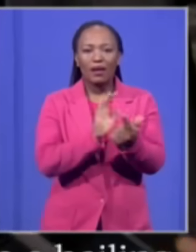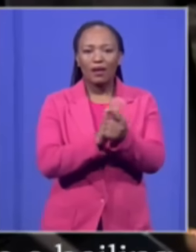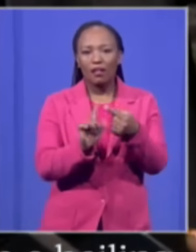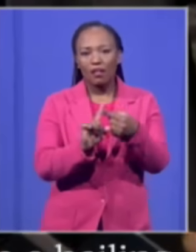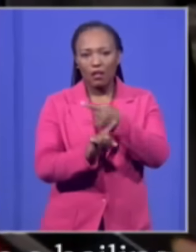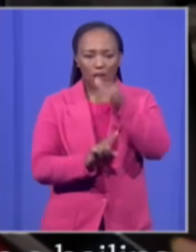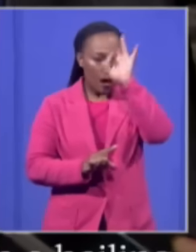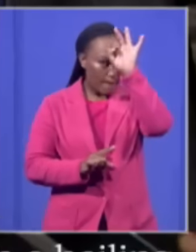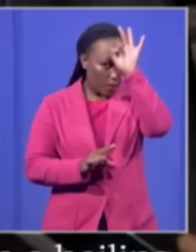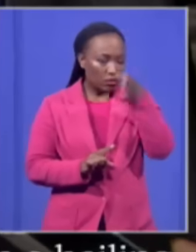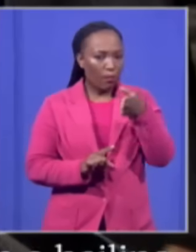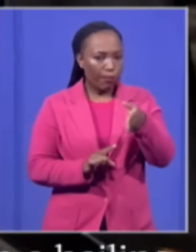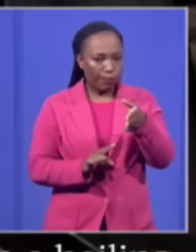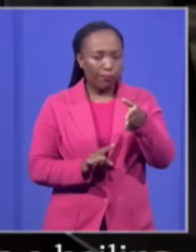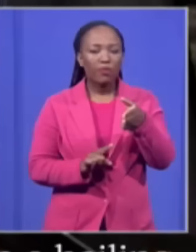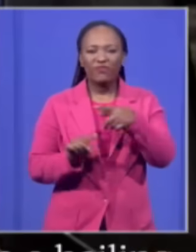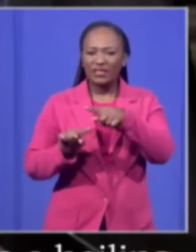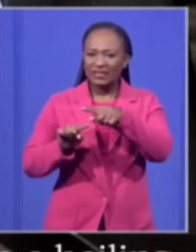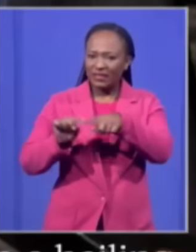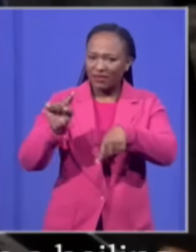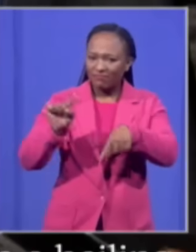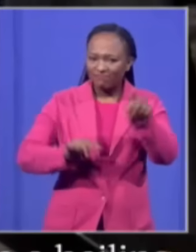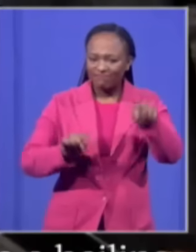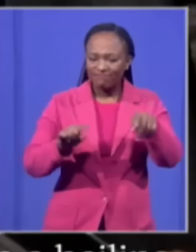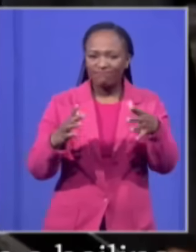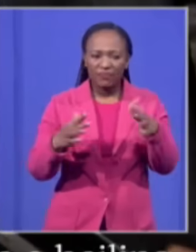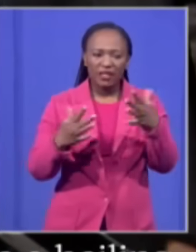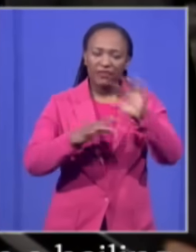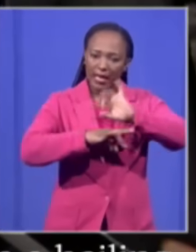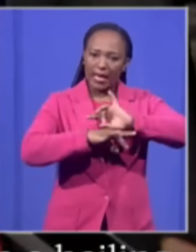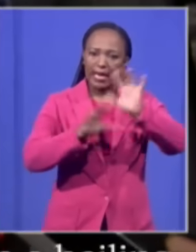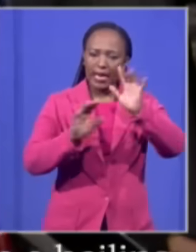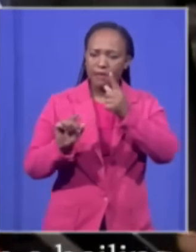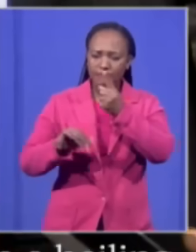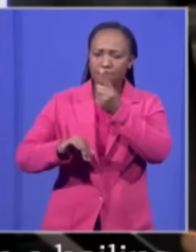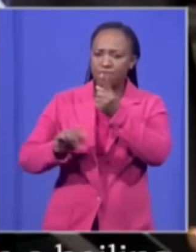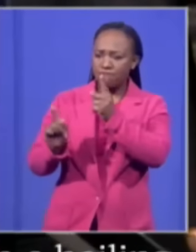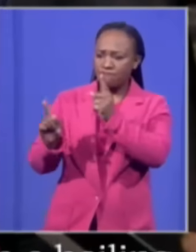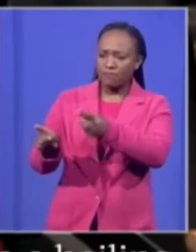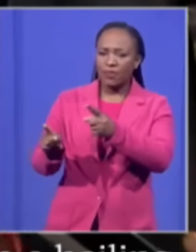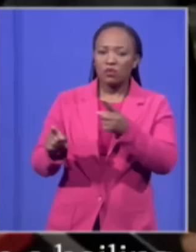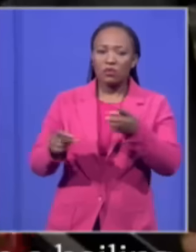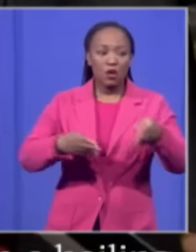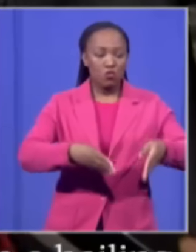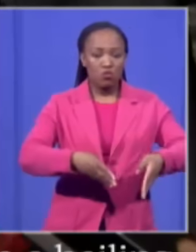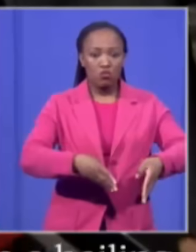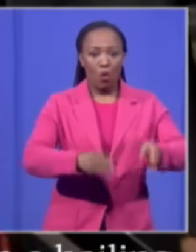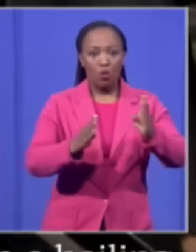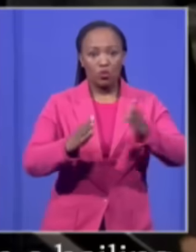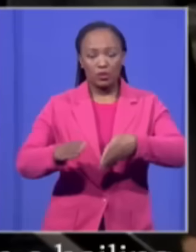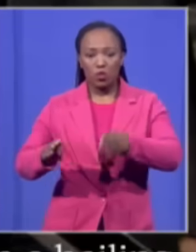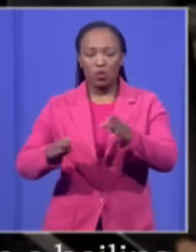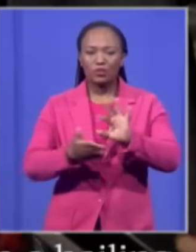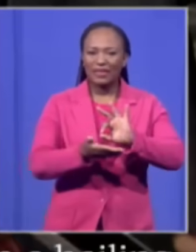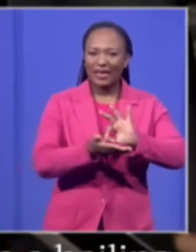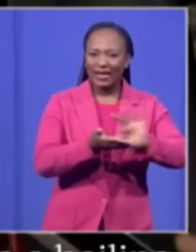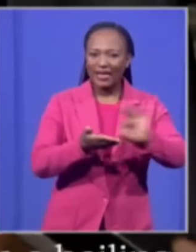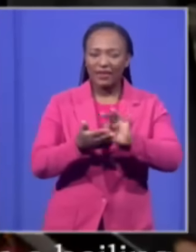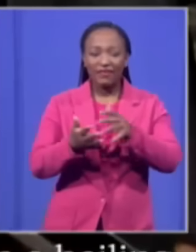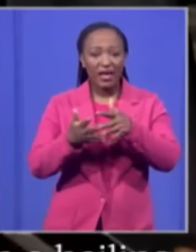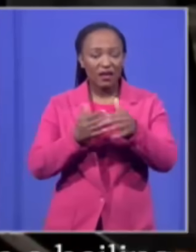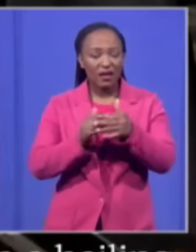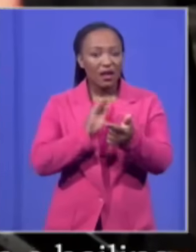here throughout and different entities, and they are given a clear instruction that let's clean our roads. Everybody who's illegal must